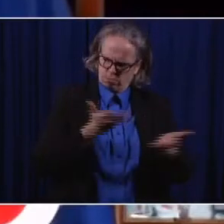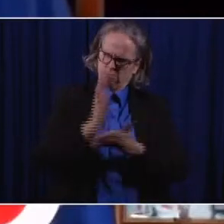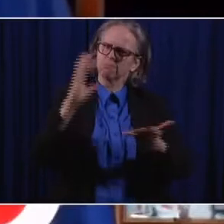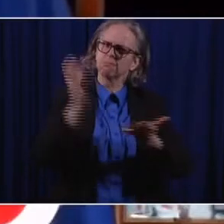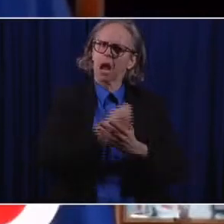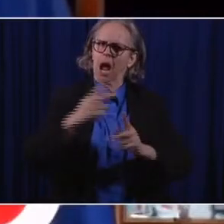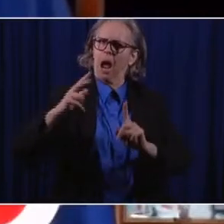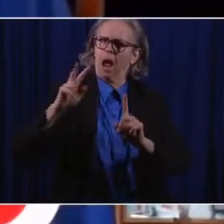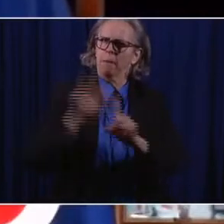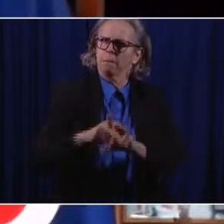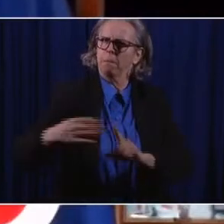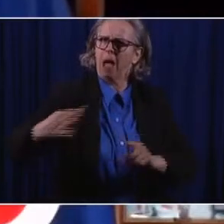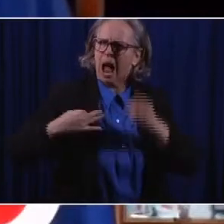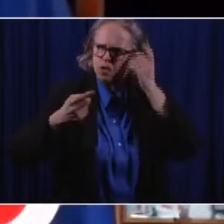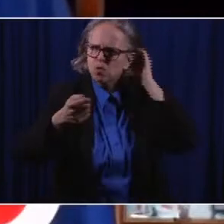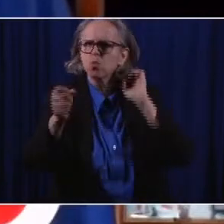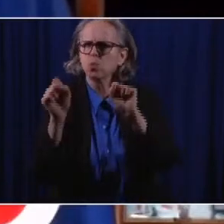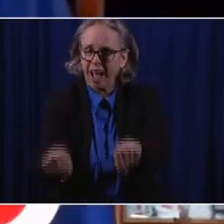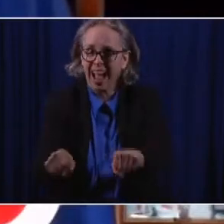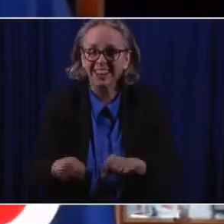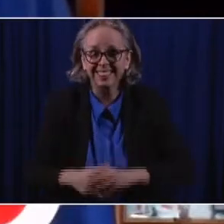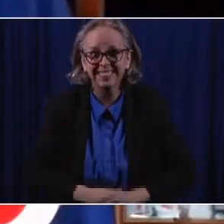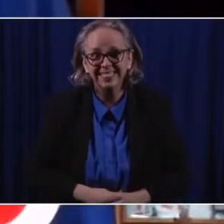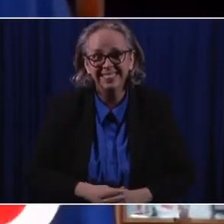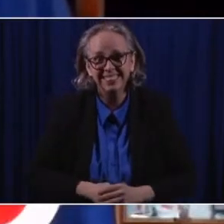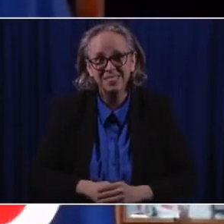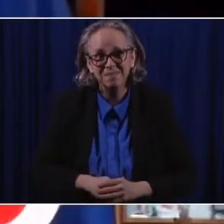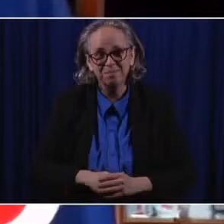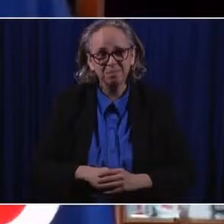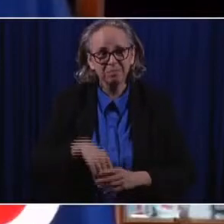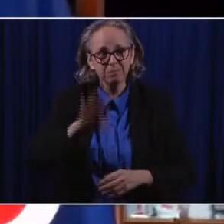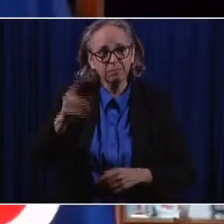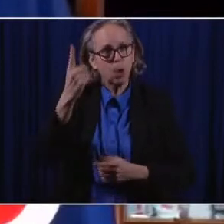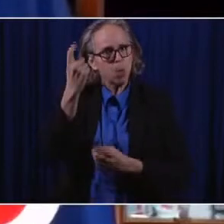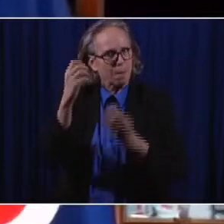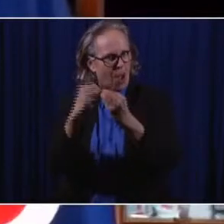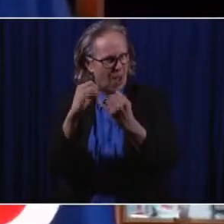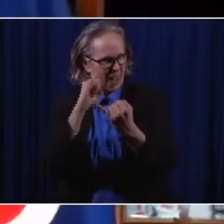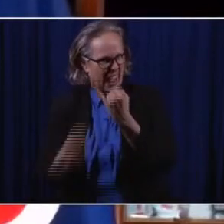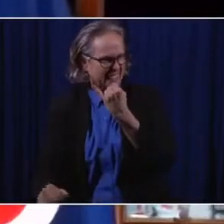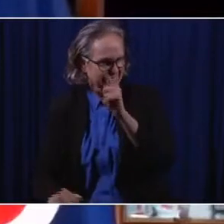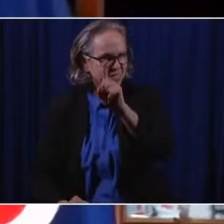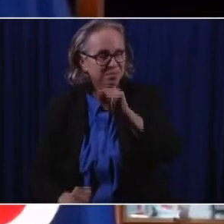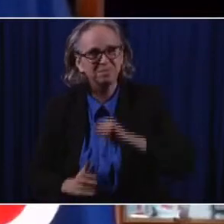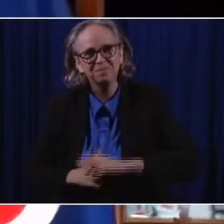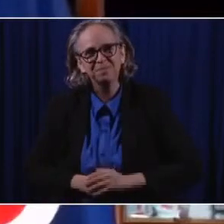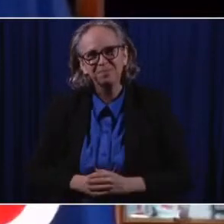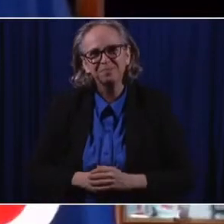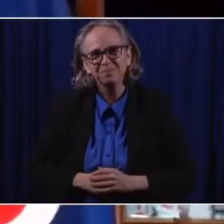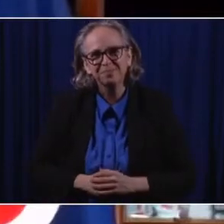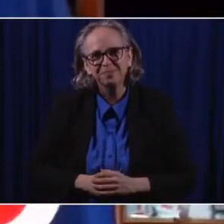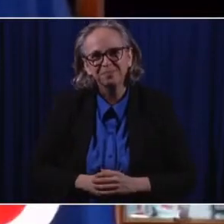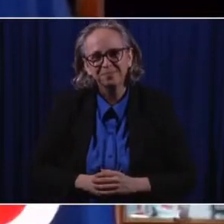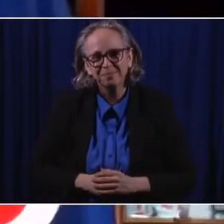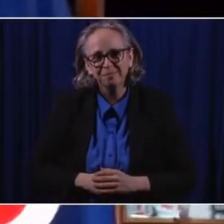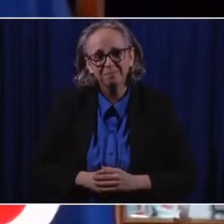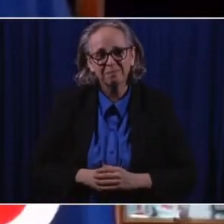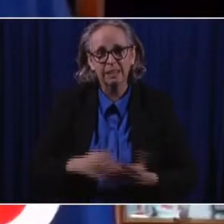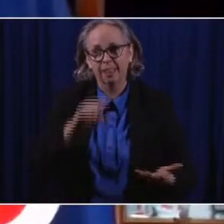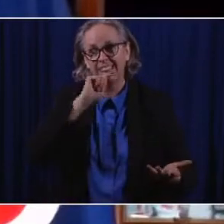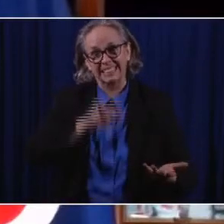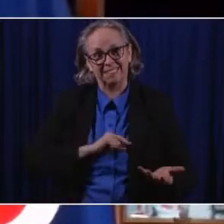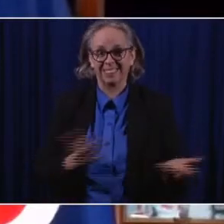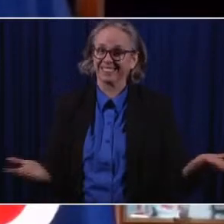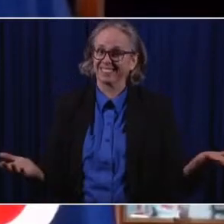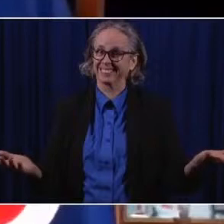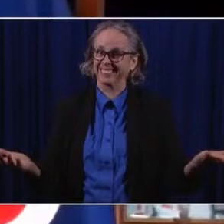take advantage of the opportunity there. And then finally, we are all planning alternative Thanksgivings. At least I